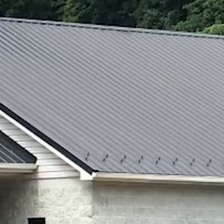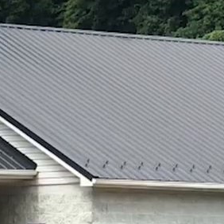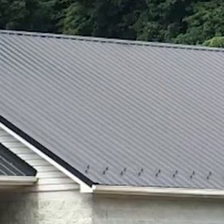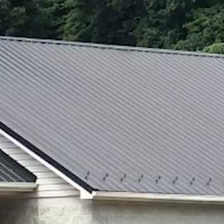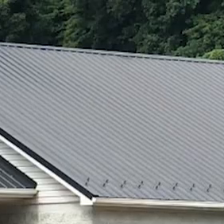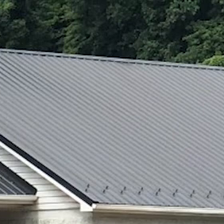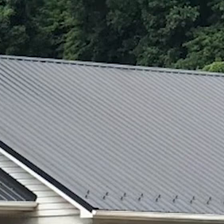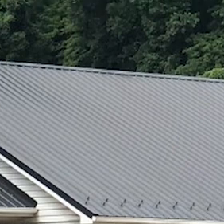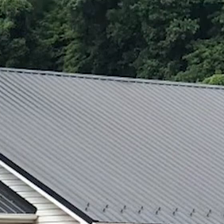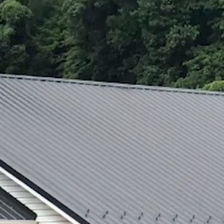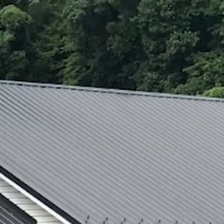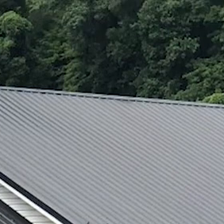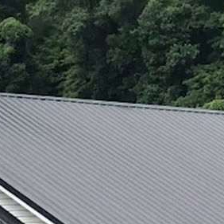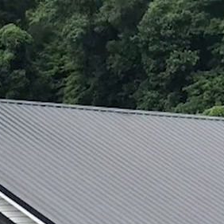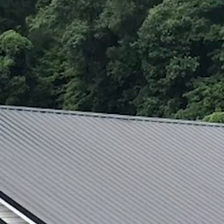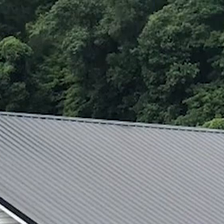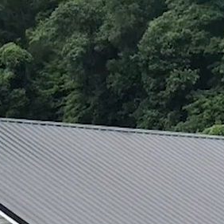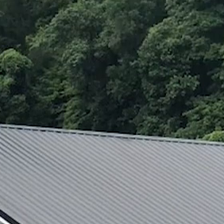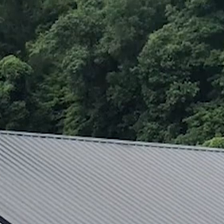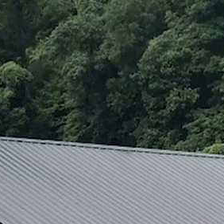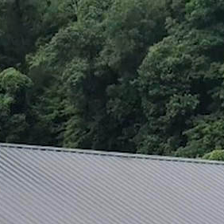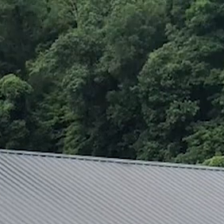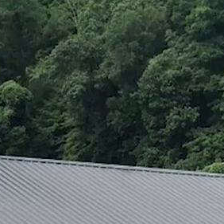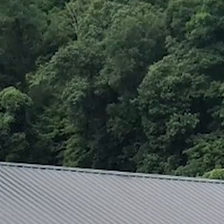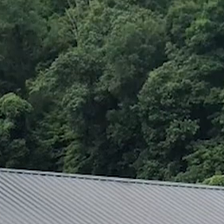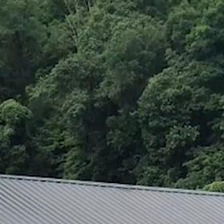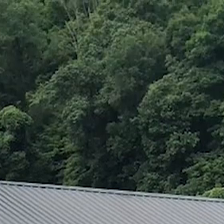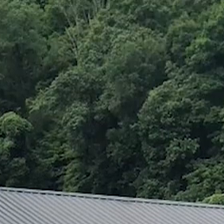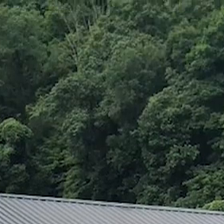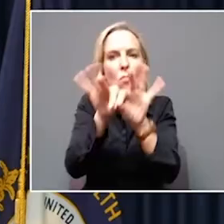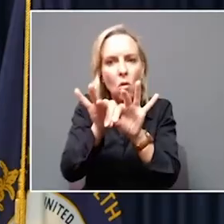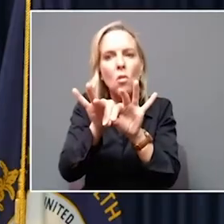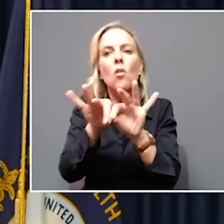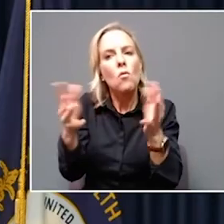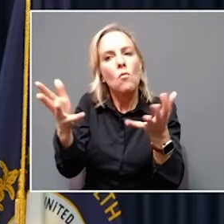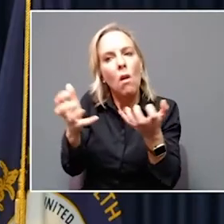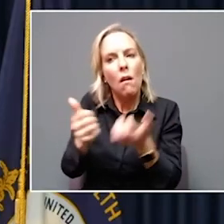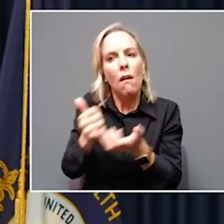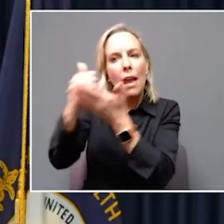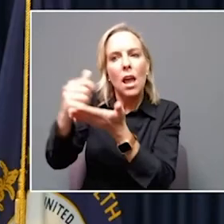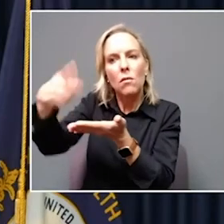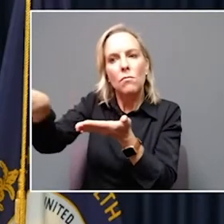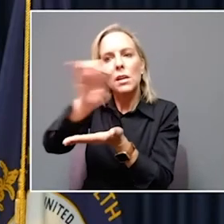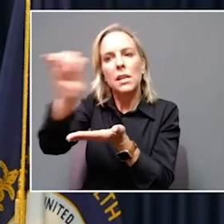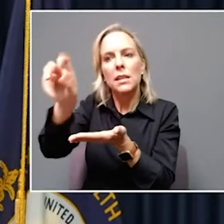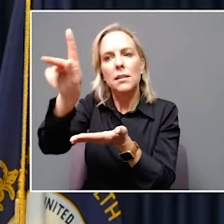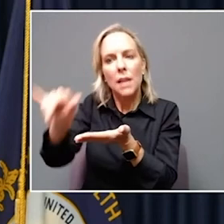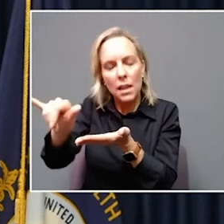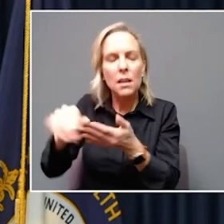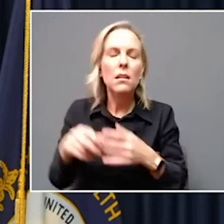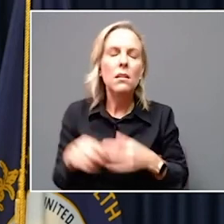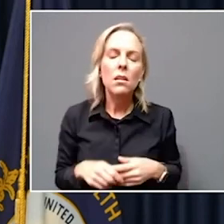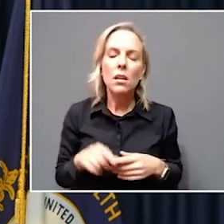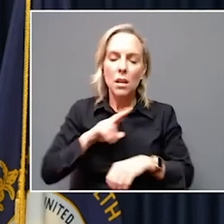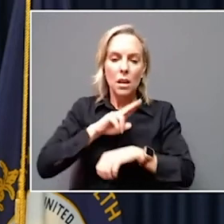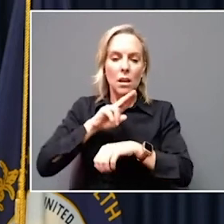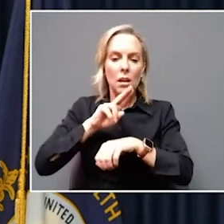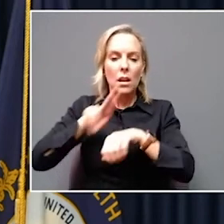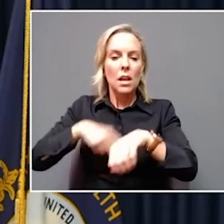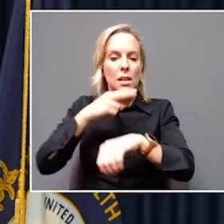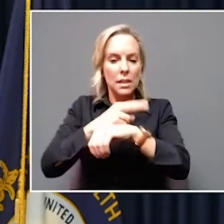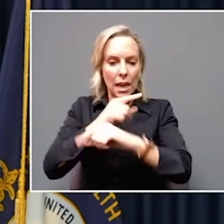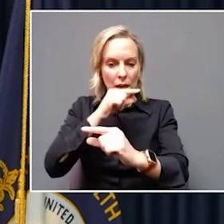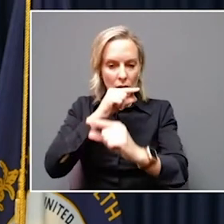The state is planning a massive response to the devastation affecting the region. The National Guard currently is staging